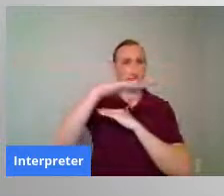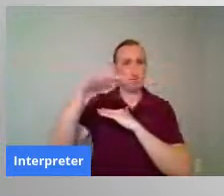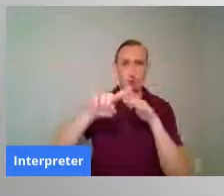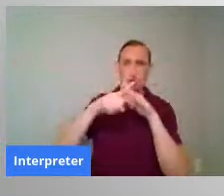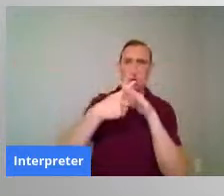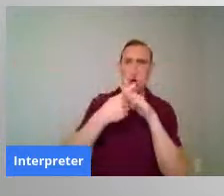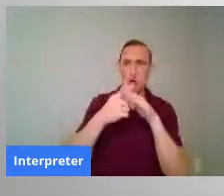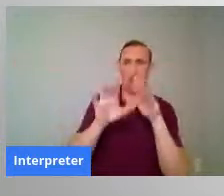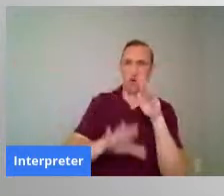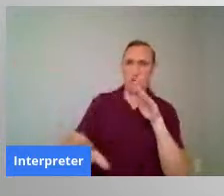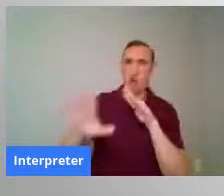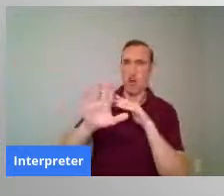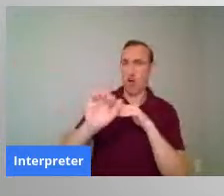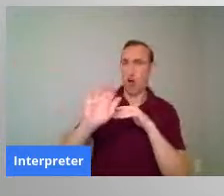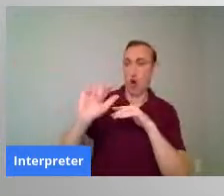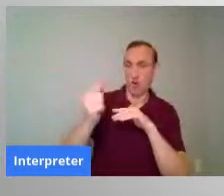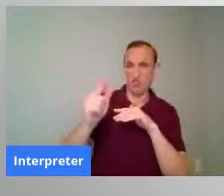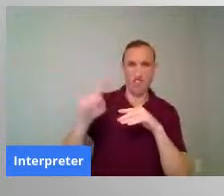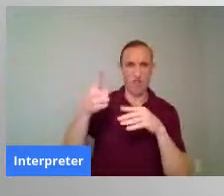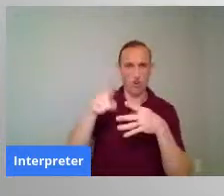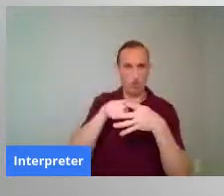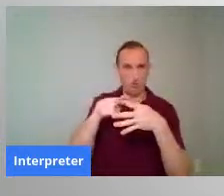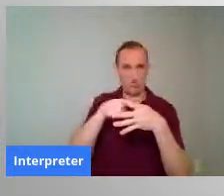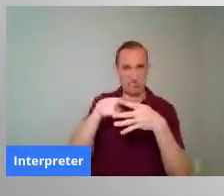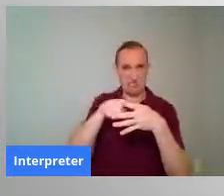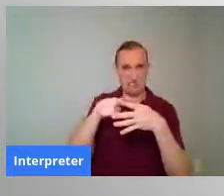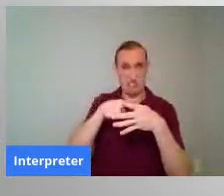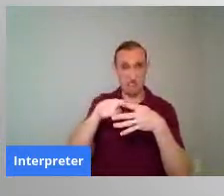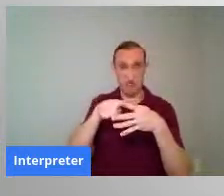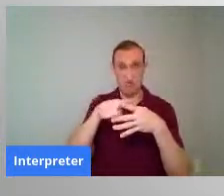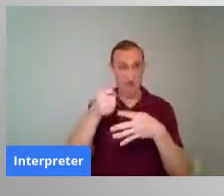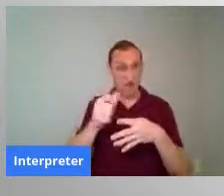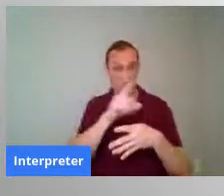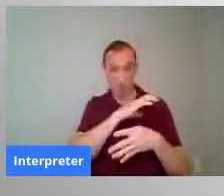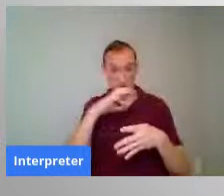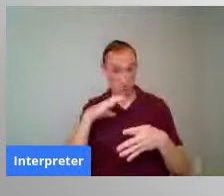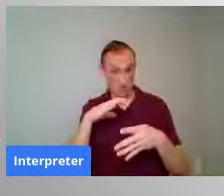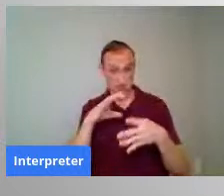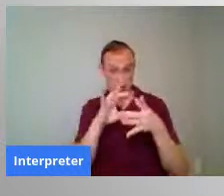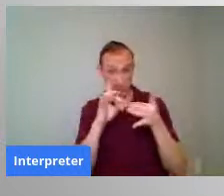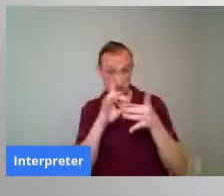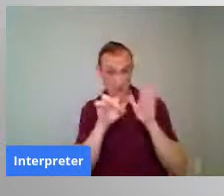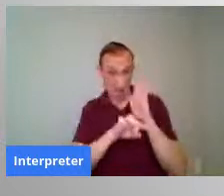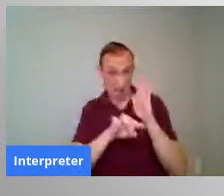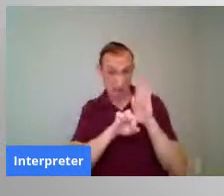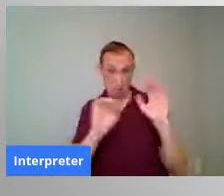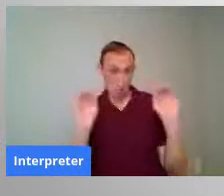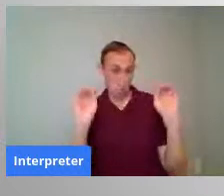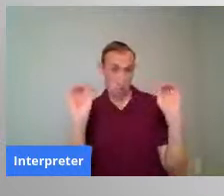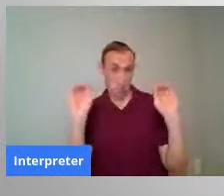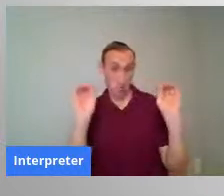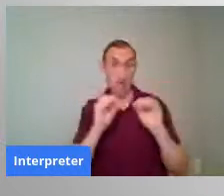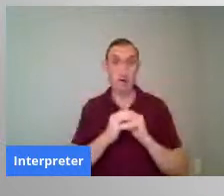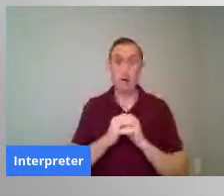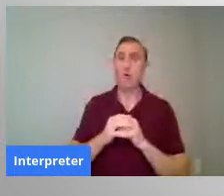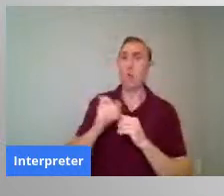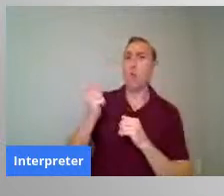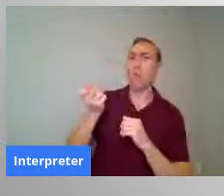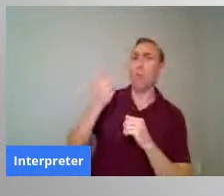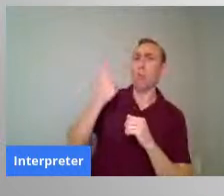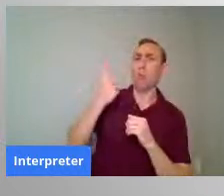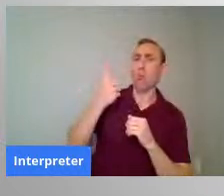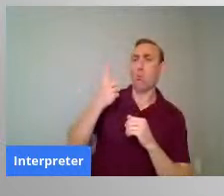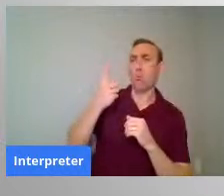earlier, but nobody on the committee made any note of it. And the winter break, and right, so it's not really